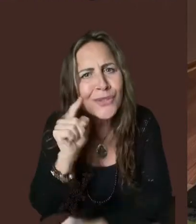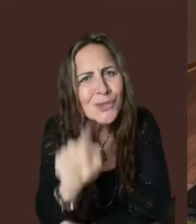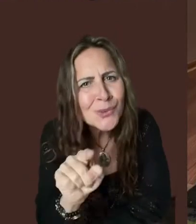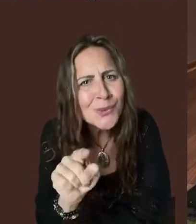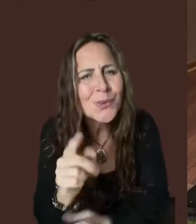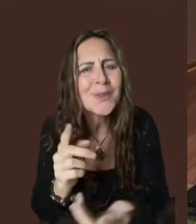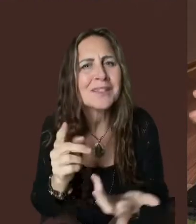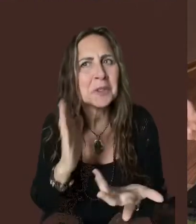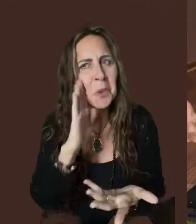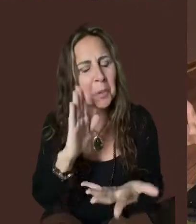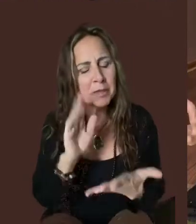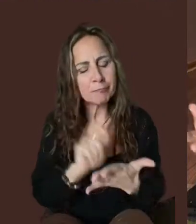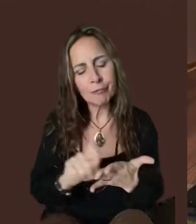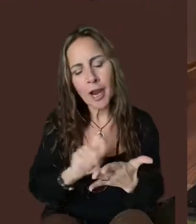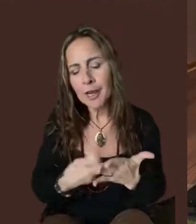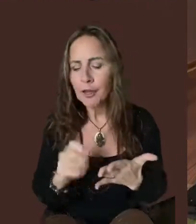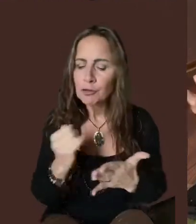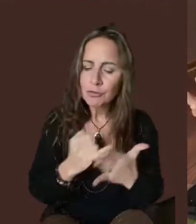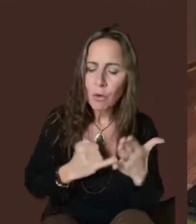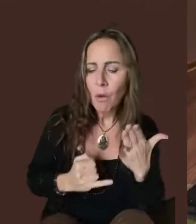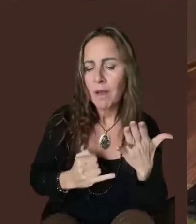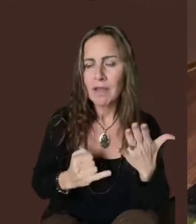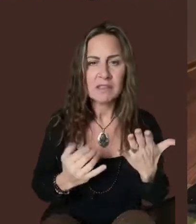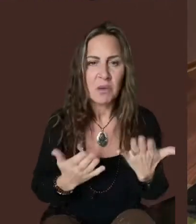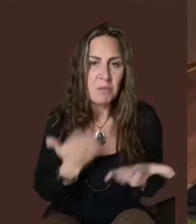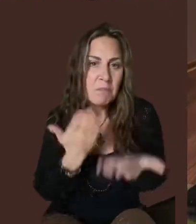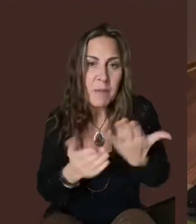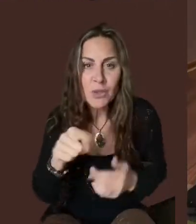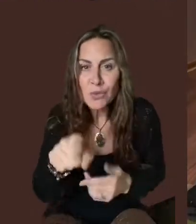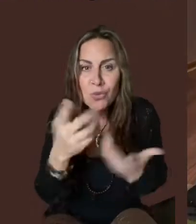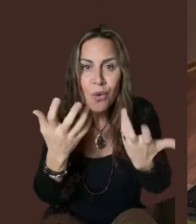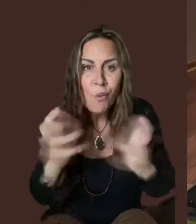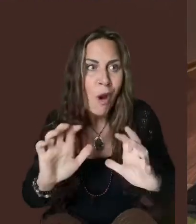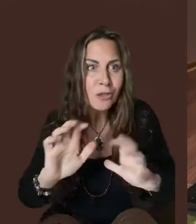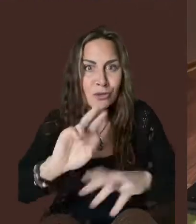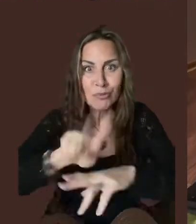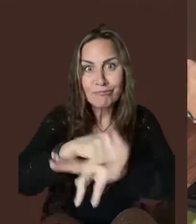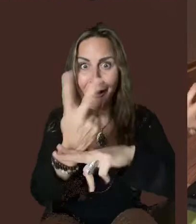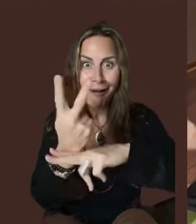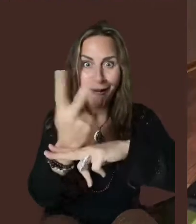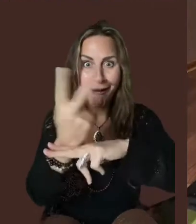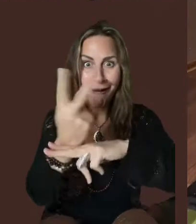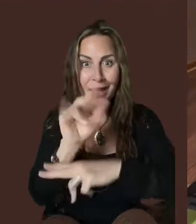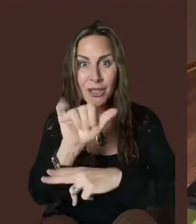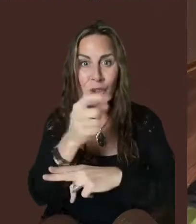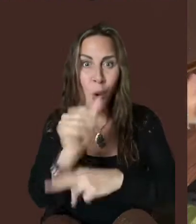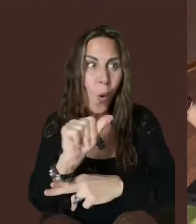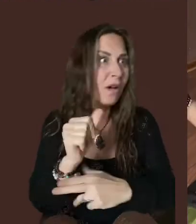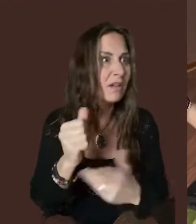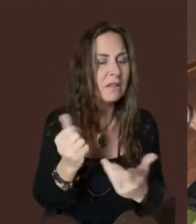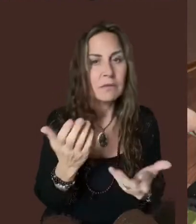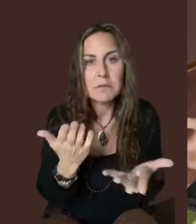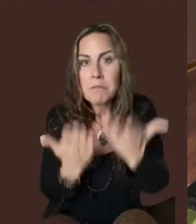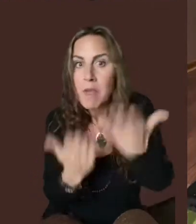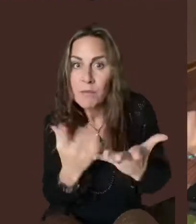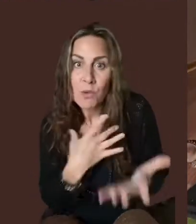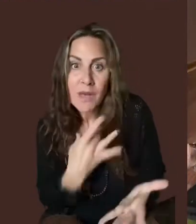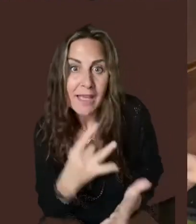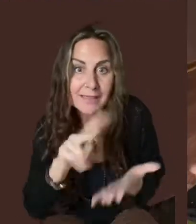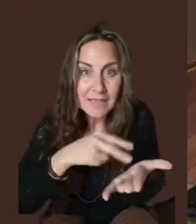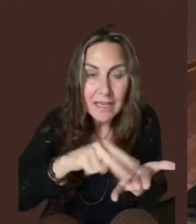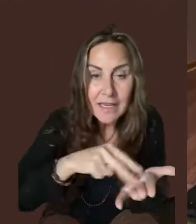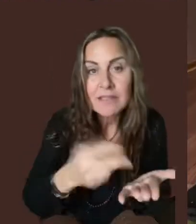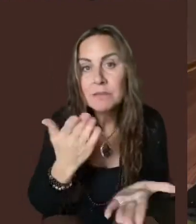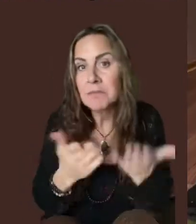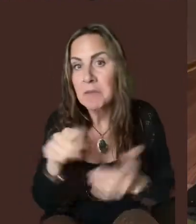for me? And so it may not be the big, the handstands or a full expression yoga practice. It may be stretching, it may be dance, it may be some